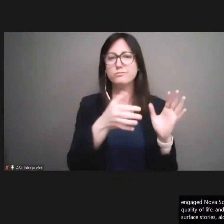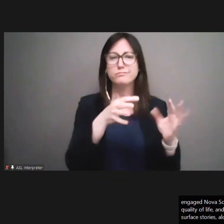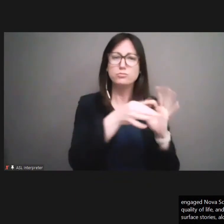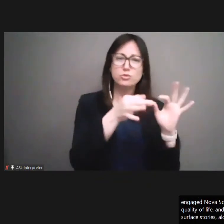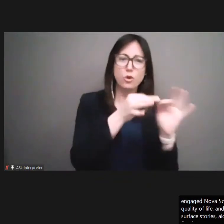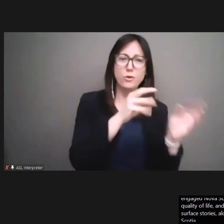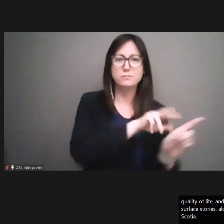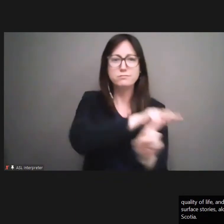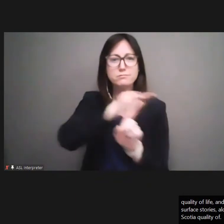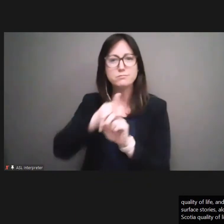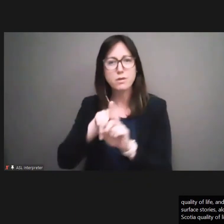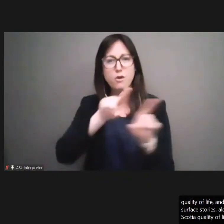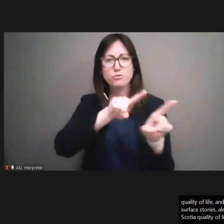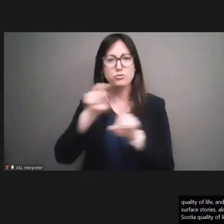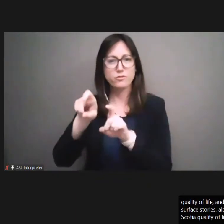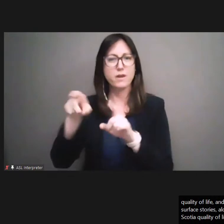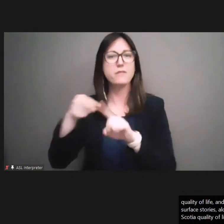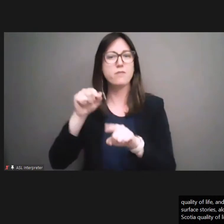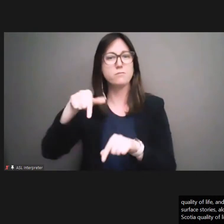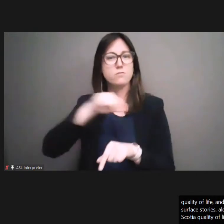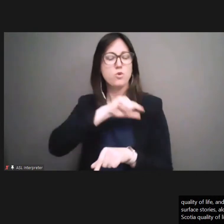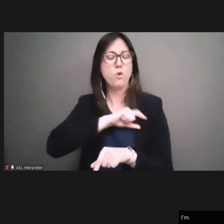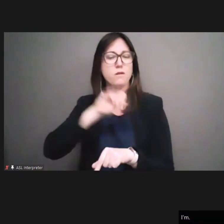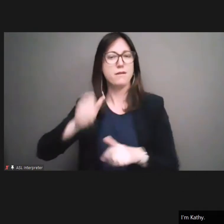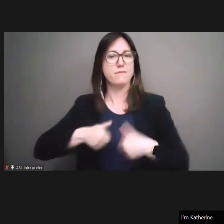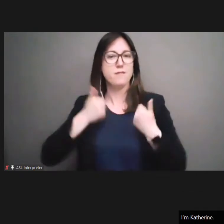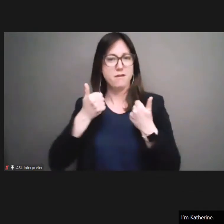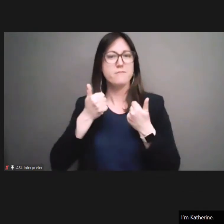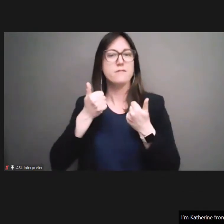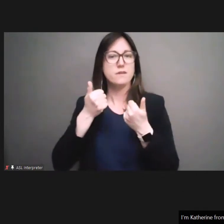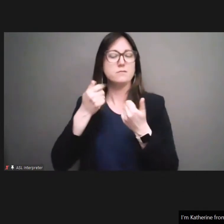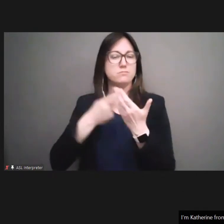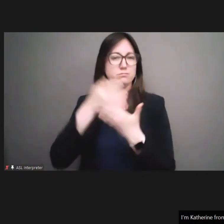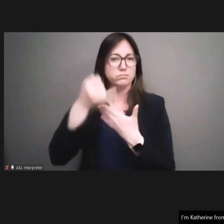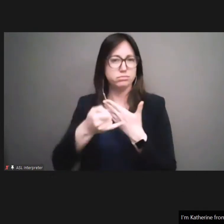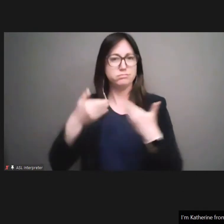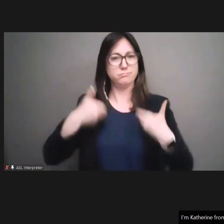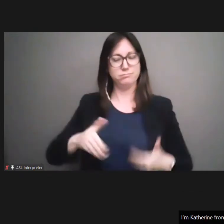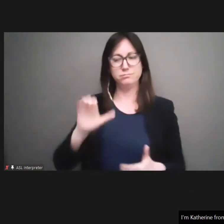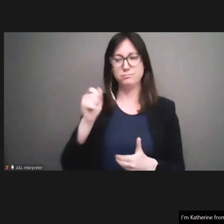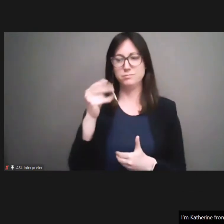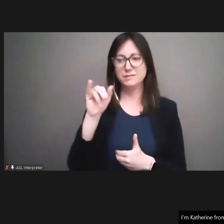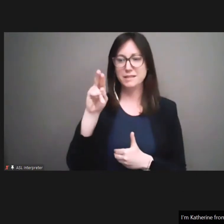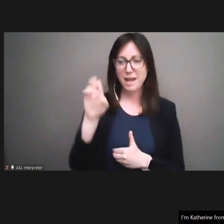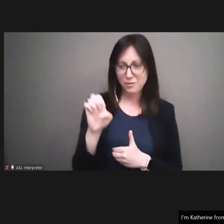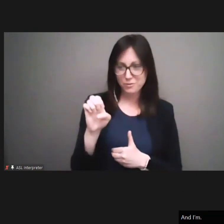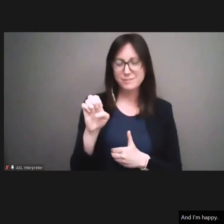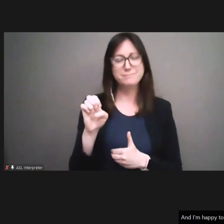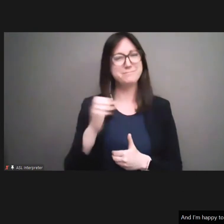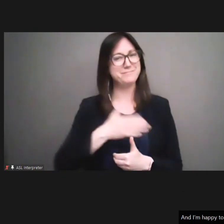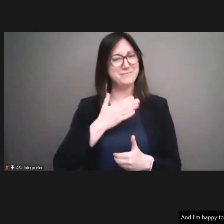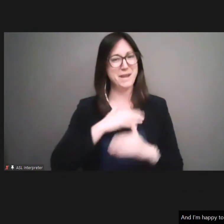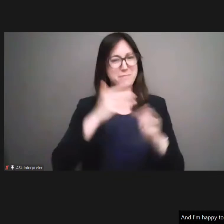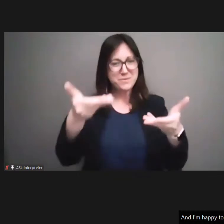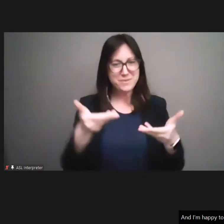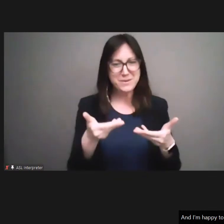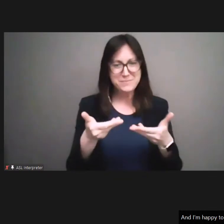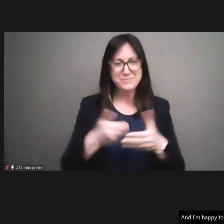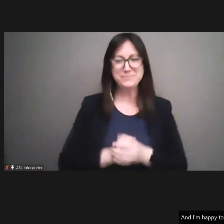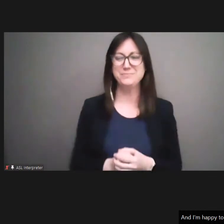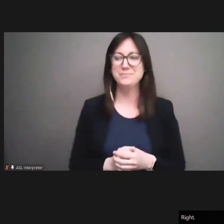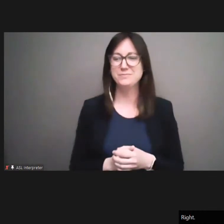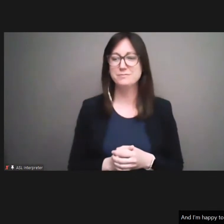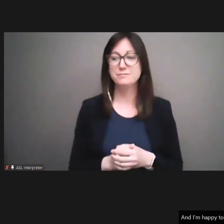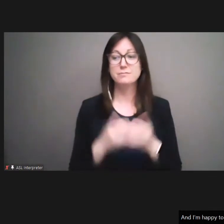Nova Scotia Quality of Life Initiative. I'm Catherine from Engage Nova Scotia, and I'm happy to welcome you.